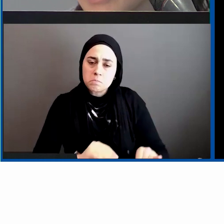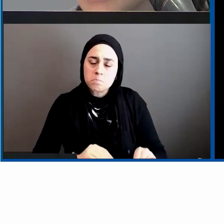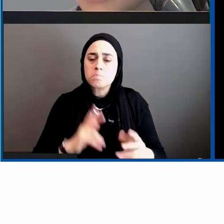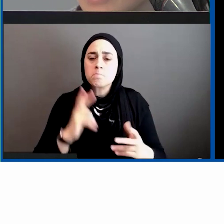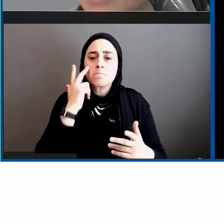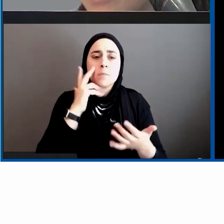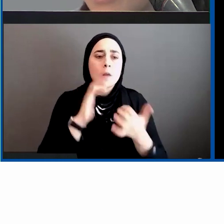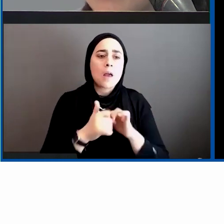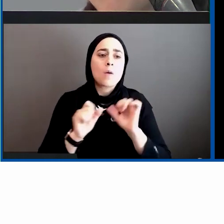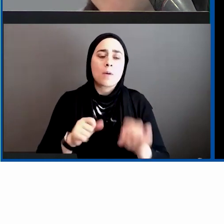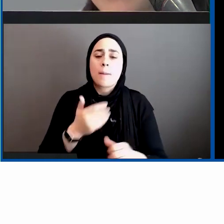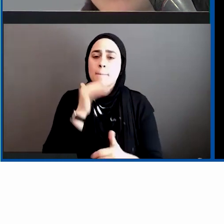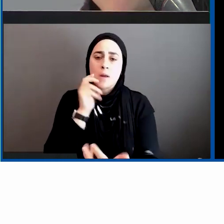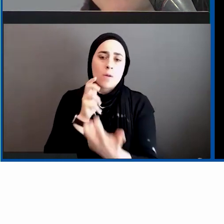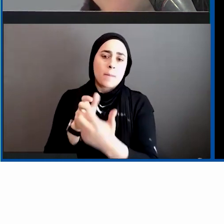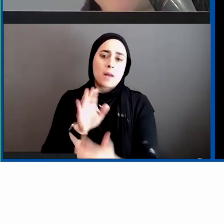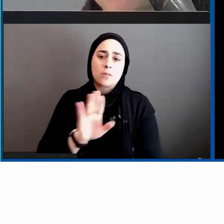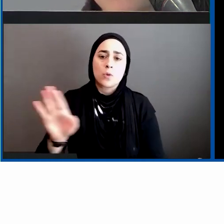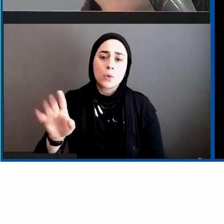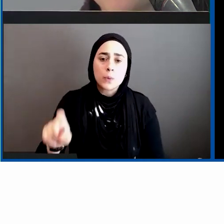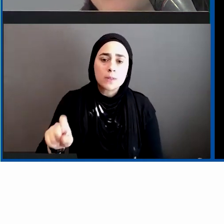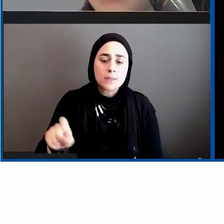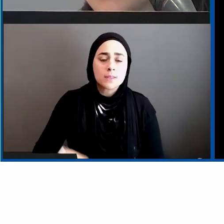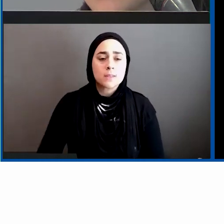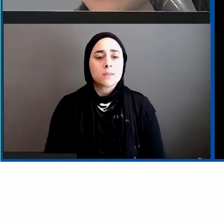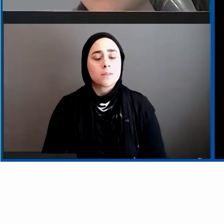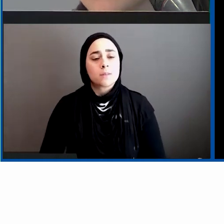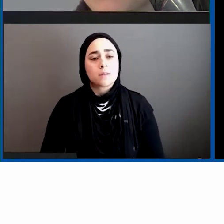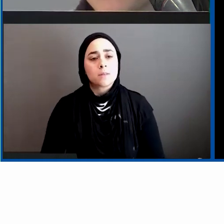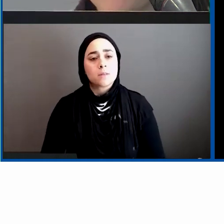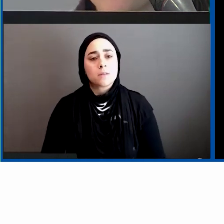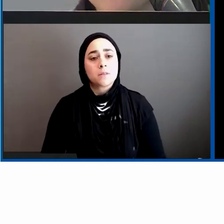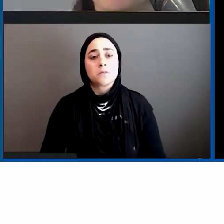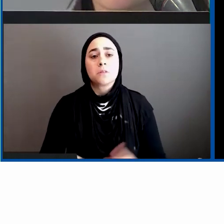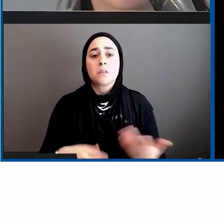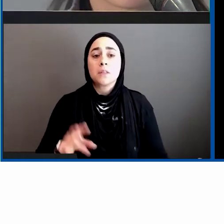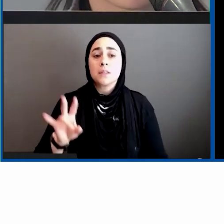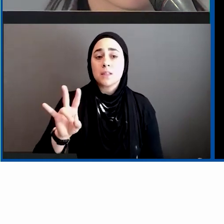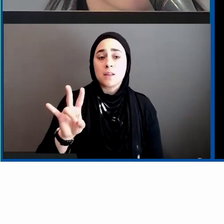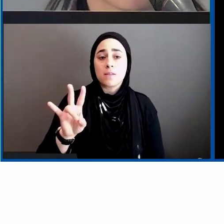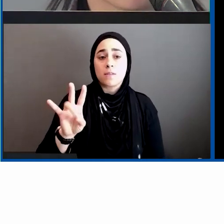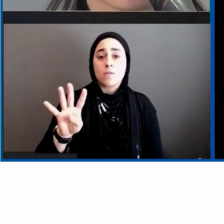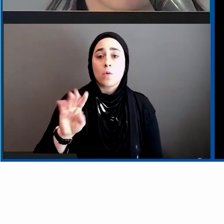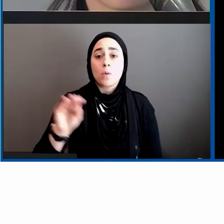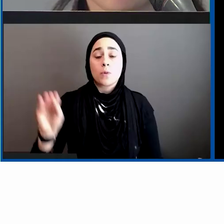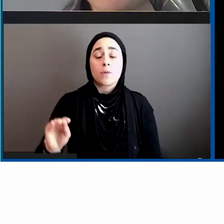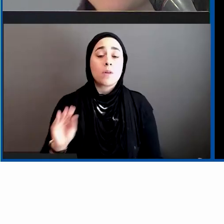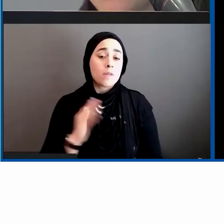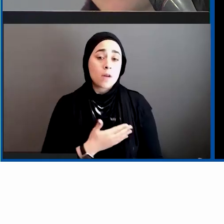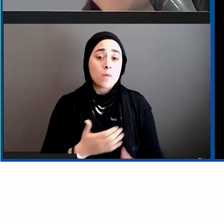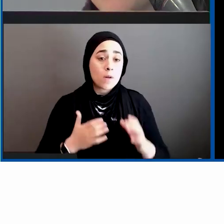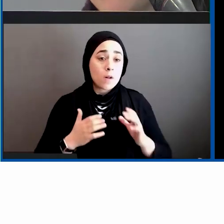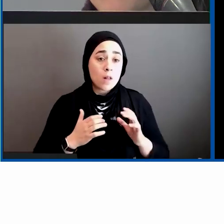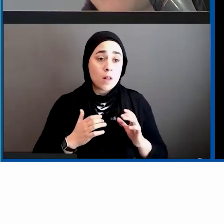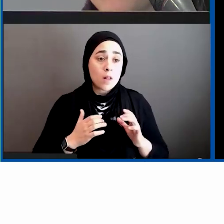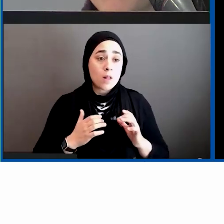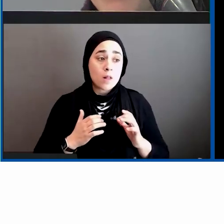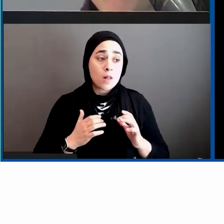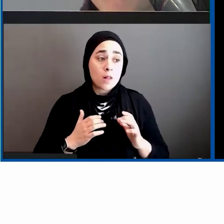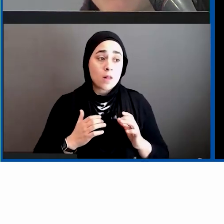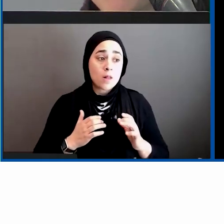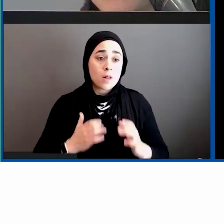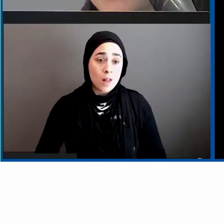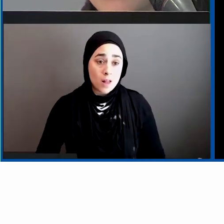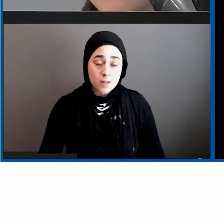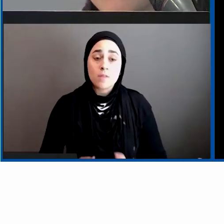our clients. We have found out that 74% of our clients are from